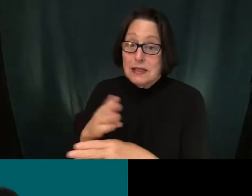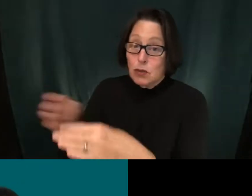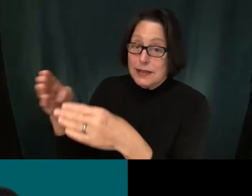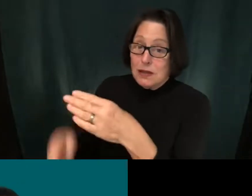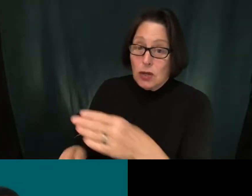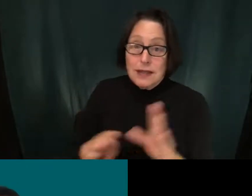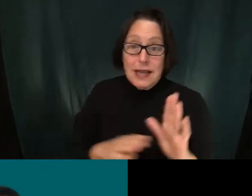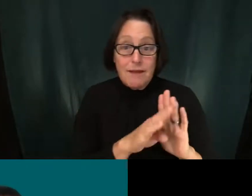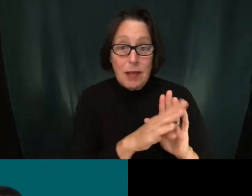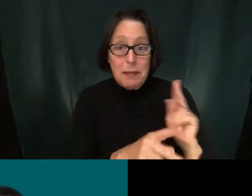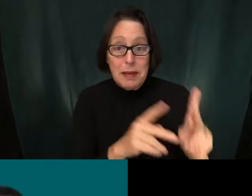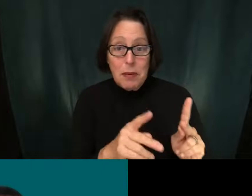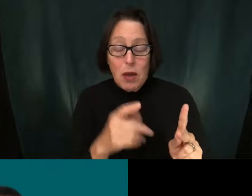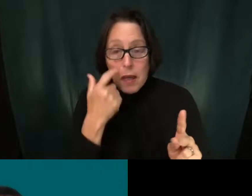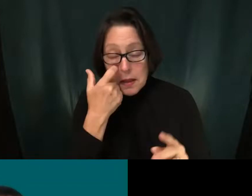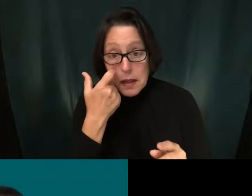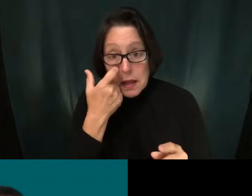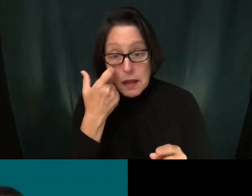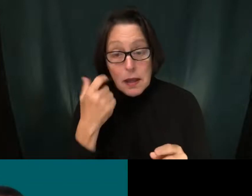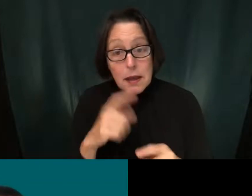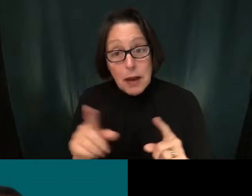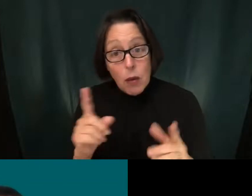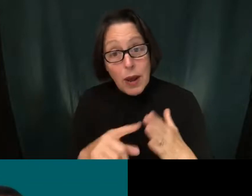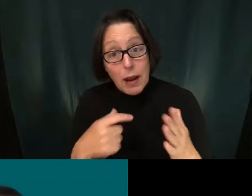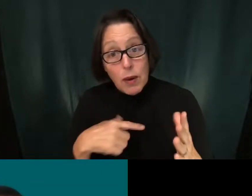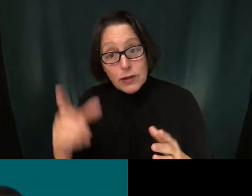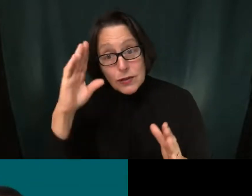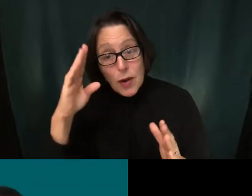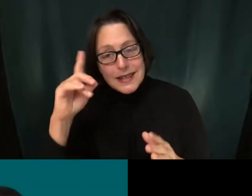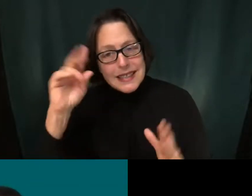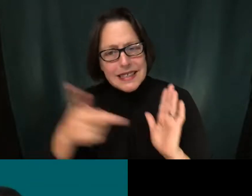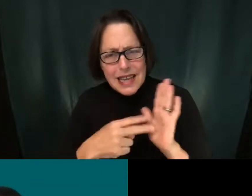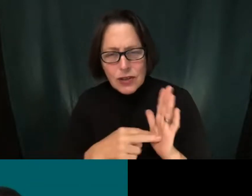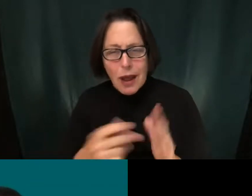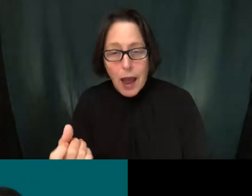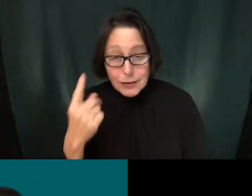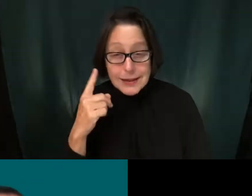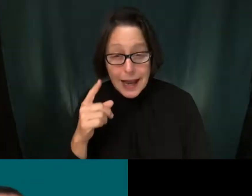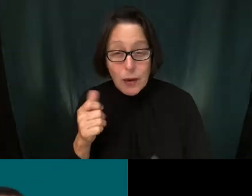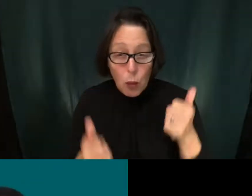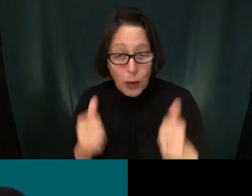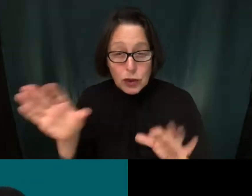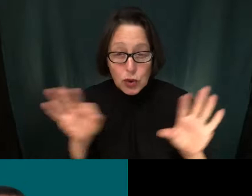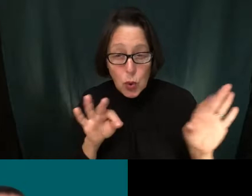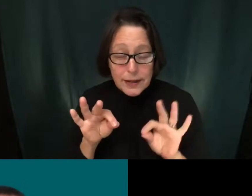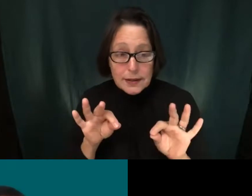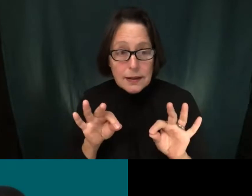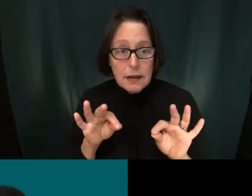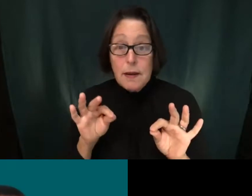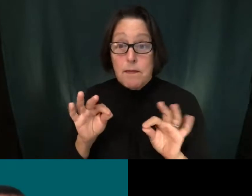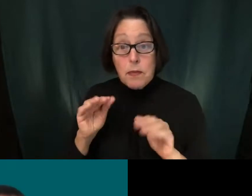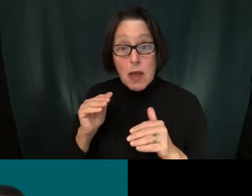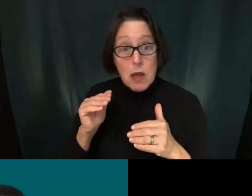developing people. But what I want you to be aware of is being intentional about the trade-offs you need to make, or moving faster and knowing you